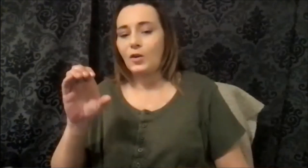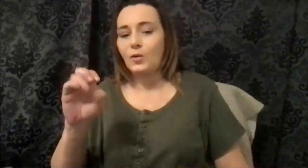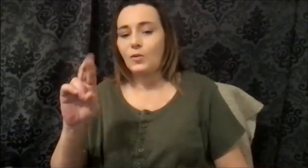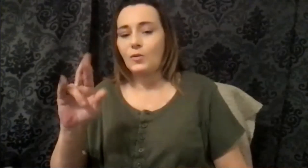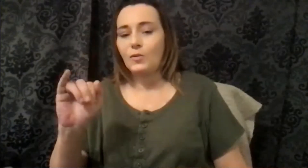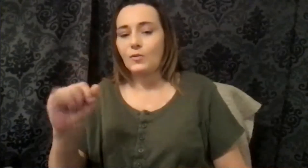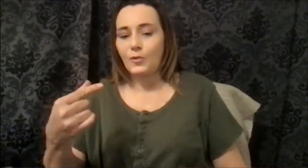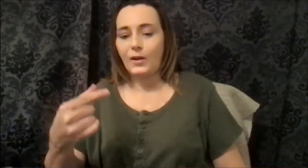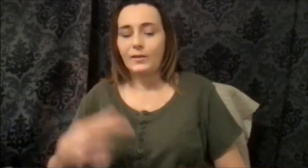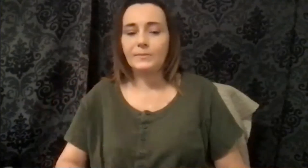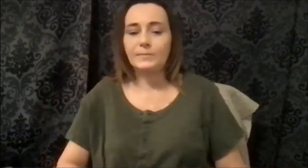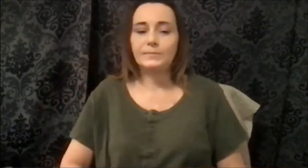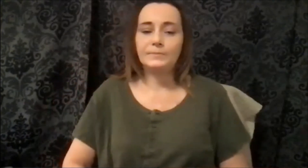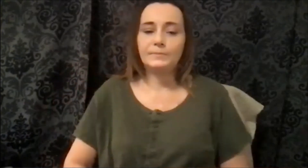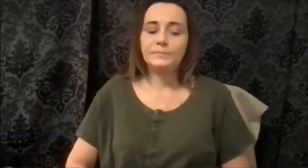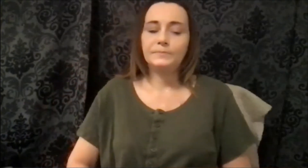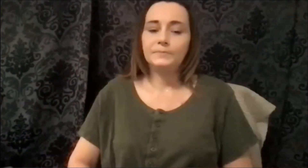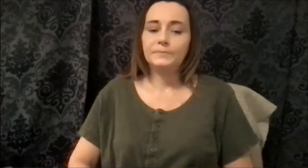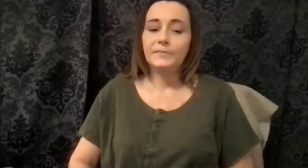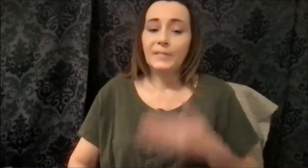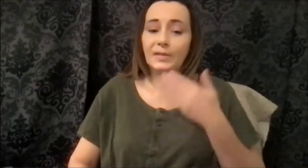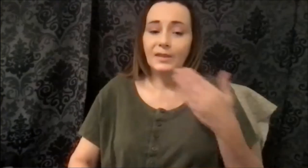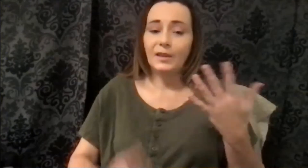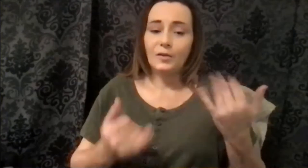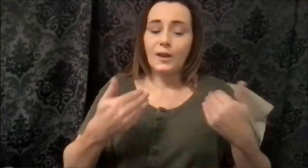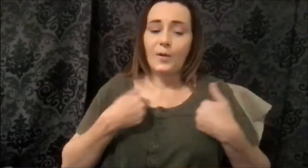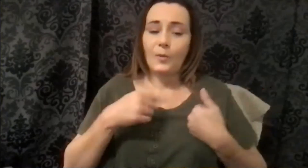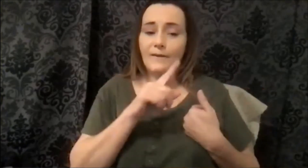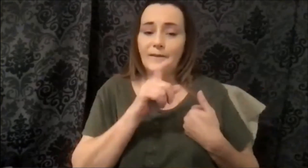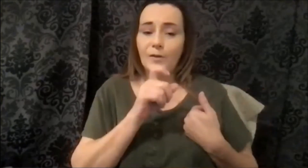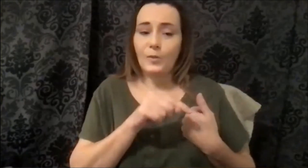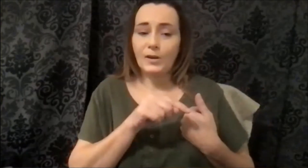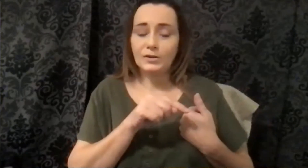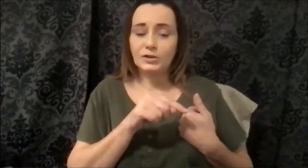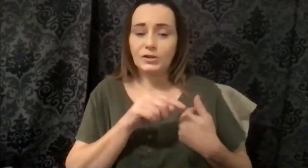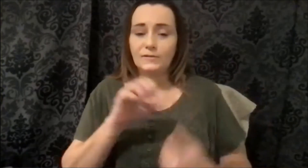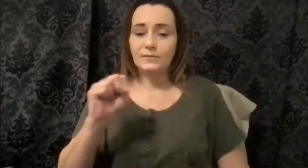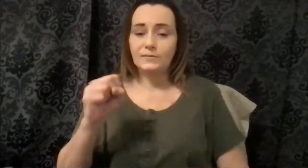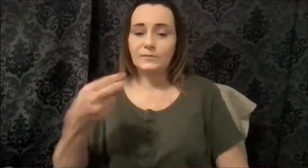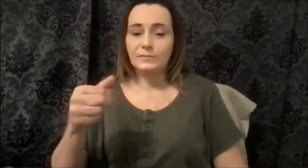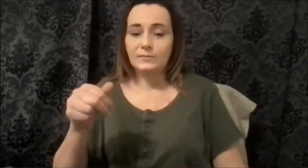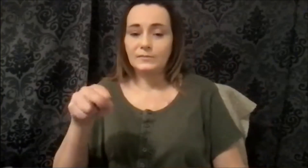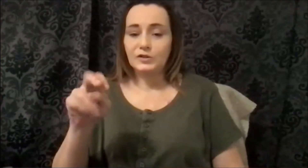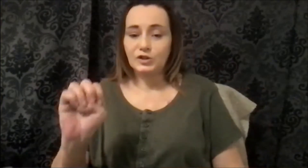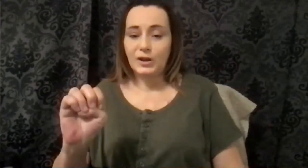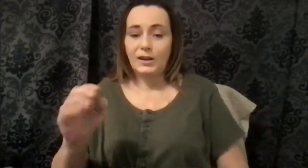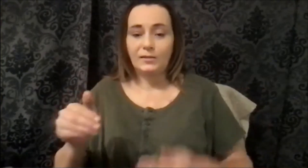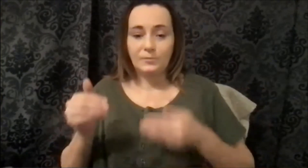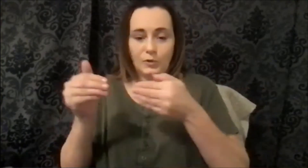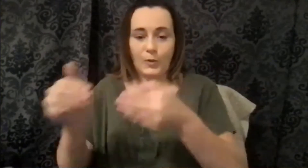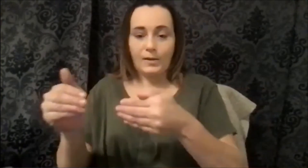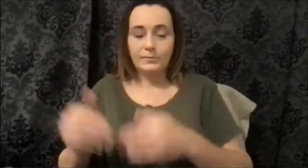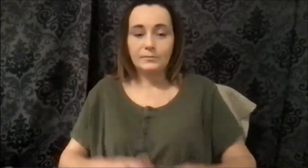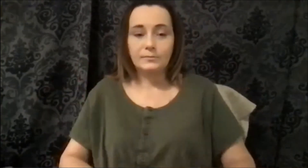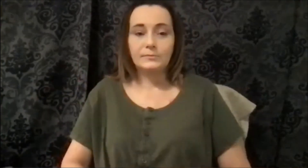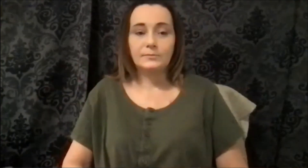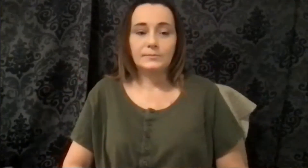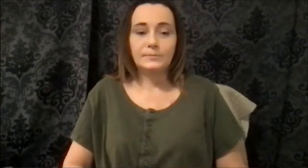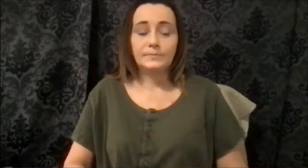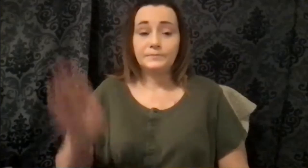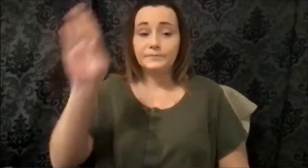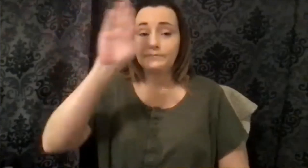All right, thank you very much. Now we got a question from online. Shane, go ahead. Hello,